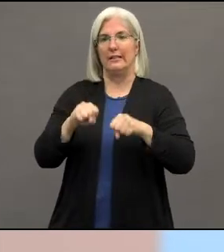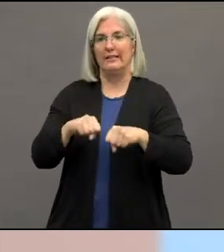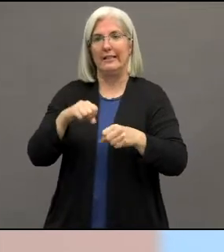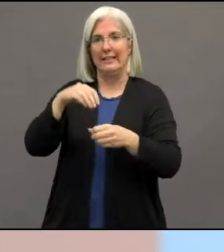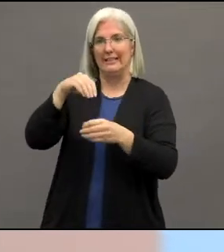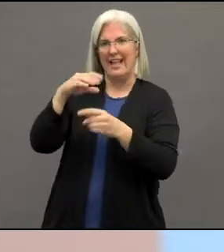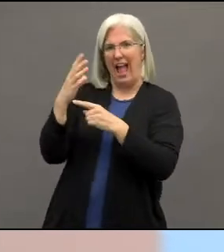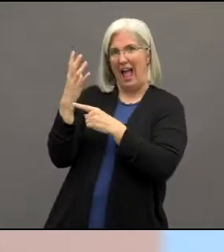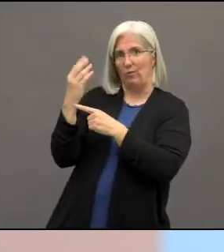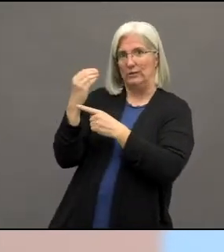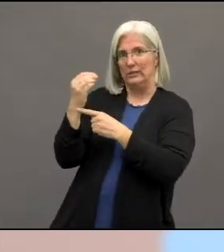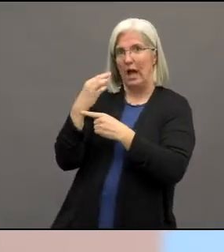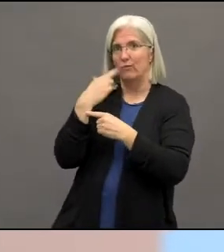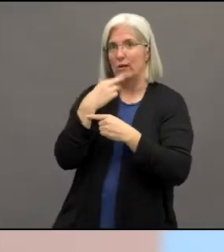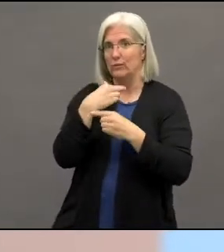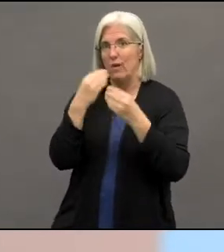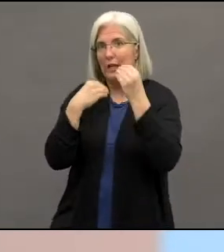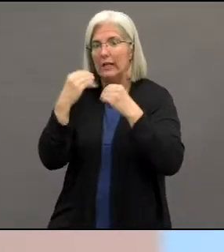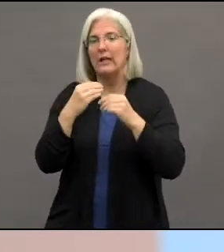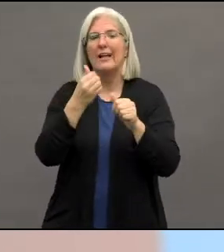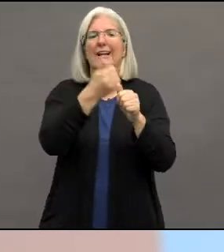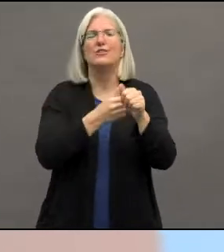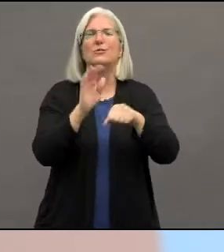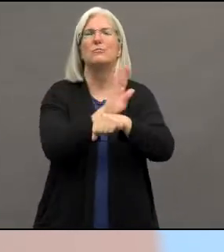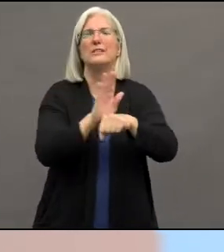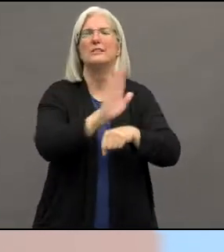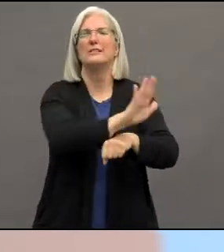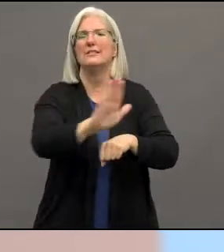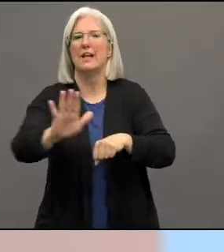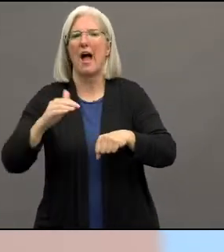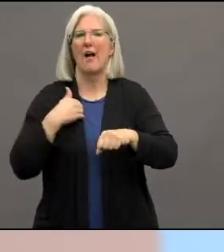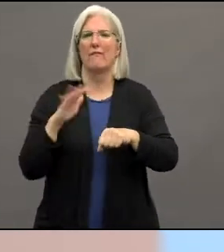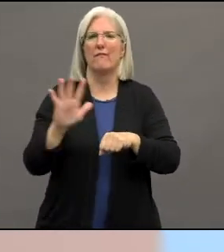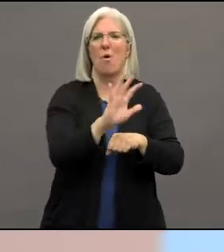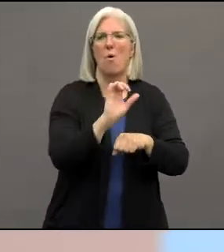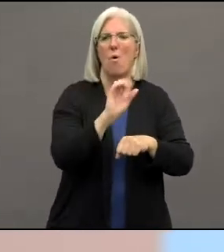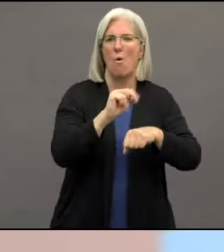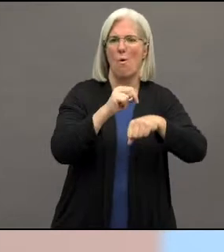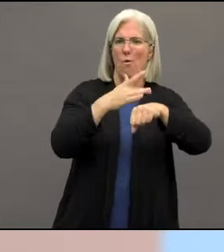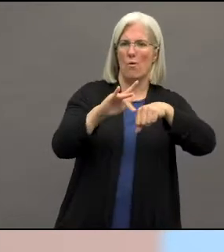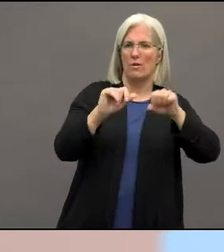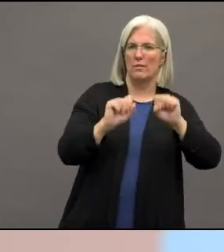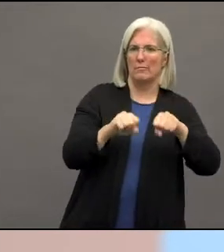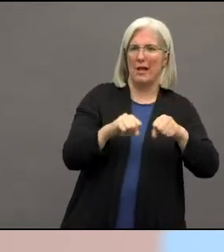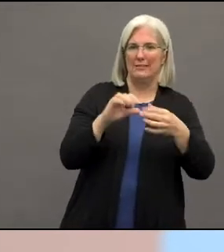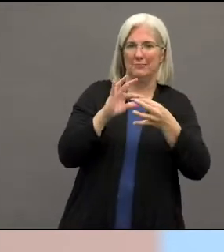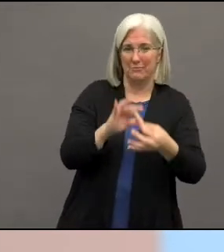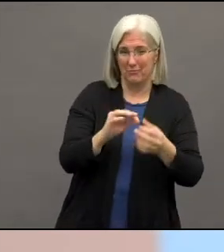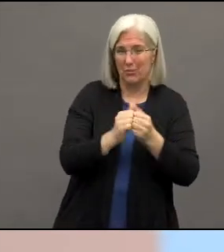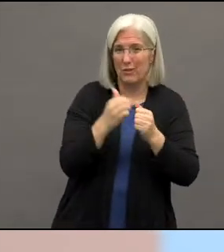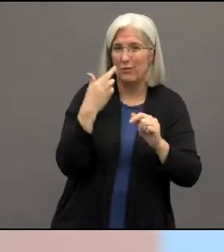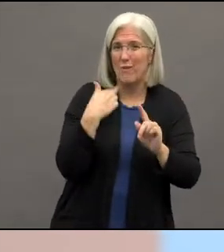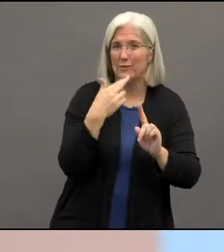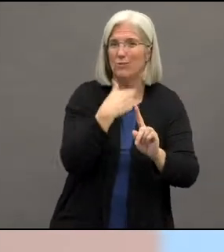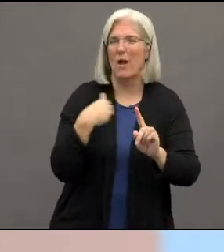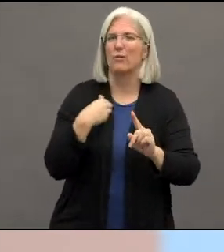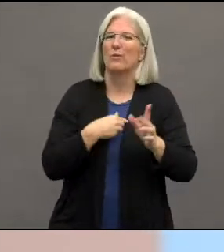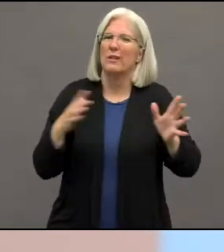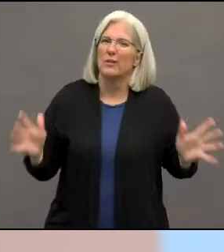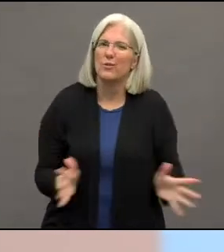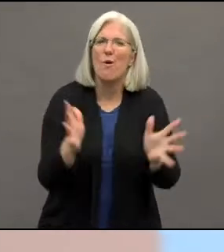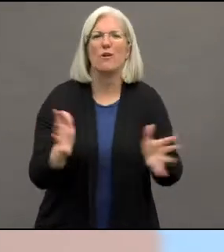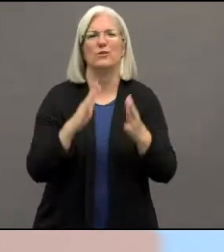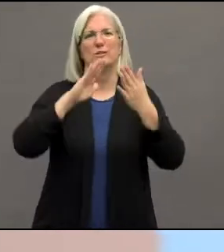each business may have now. And in terms of restaurants, we highly encourage our community to support restaurants, local restaurants.